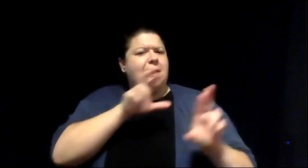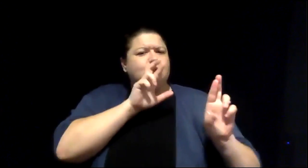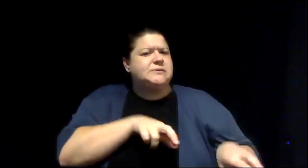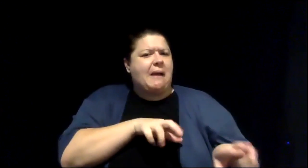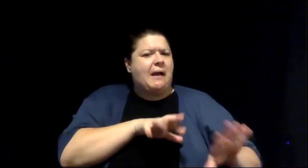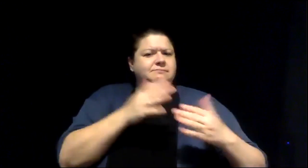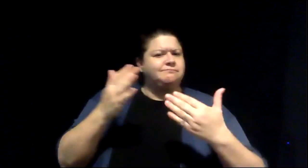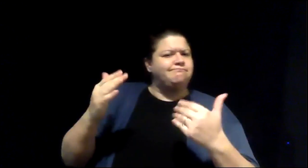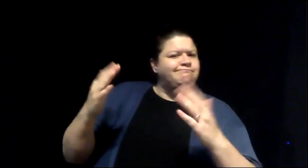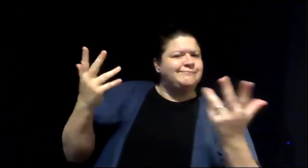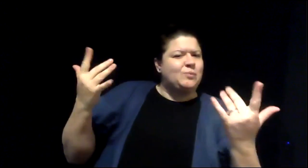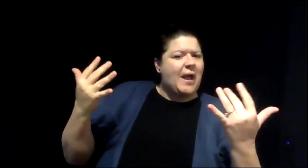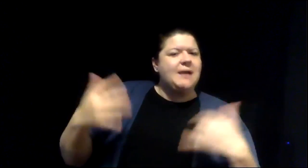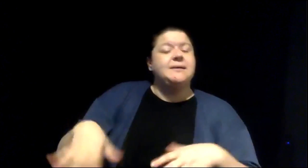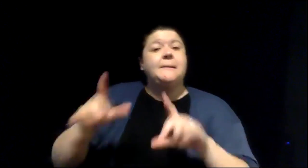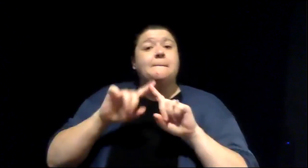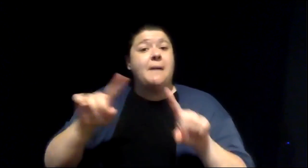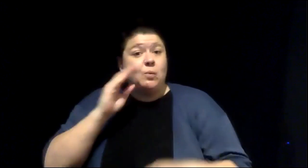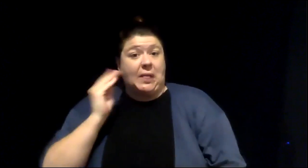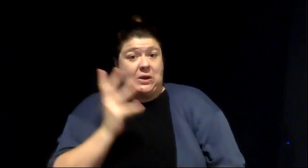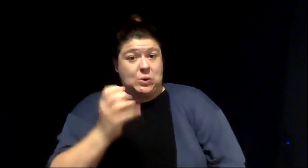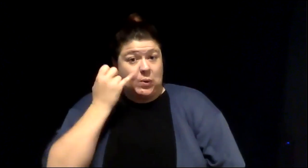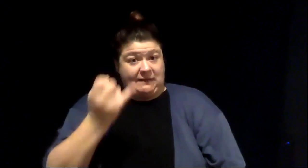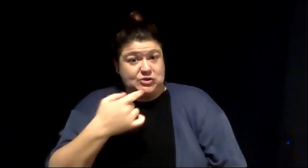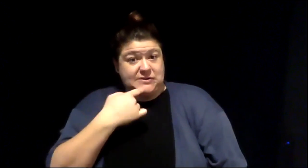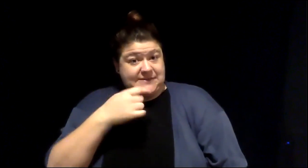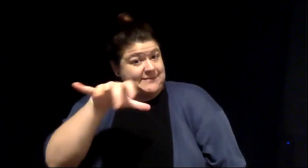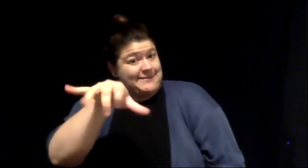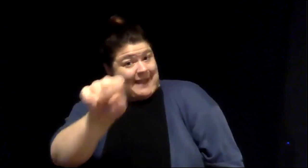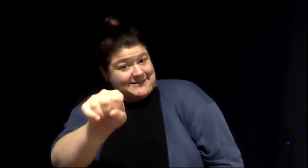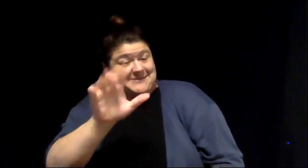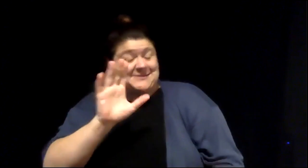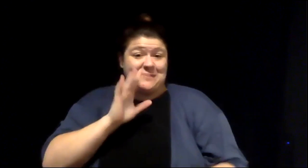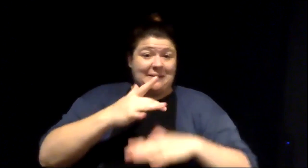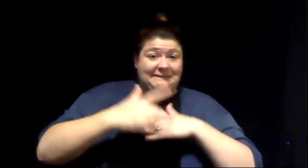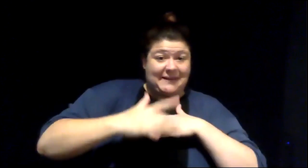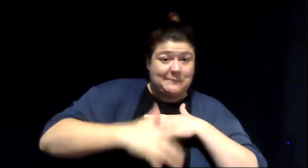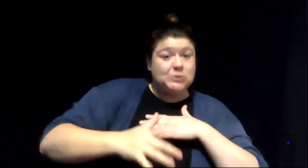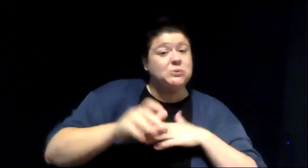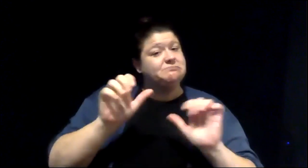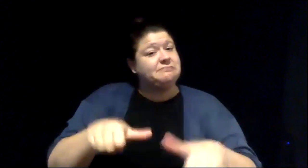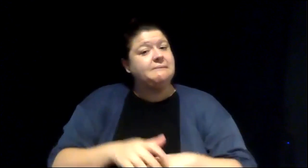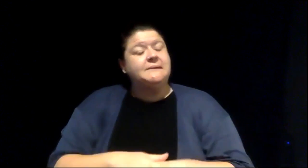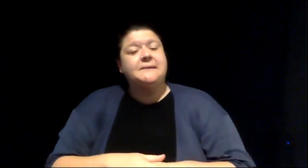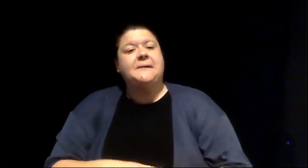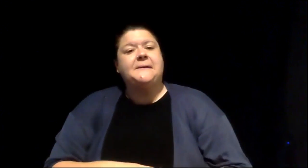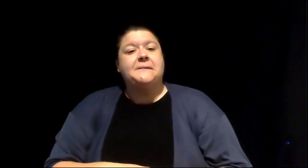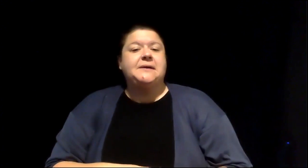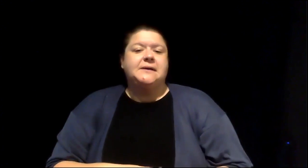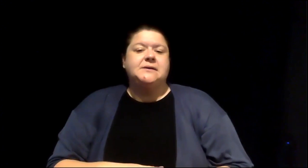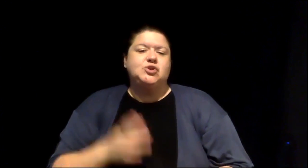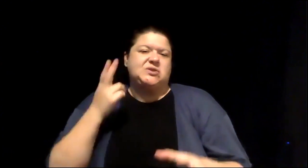but I will let you know if she's available to join us. She has done so in the past.